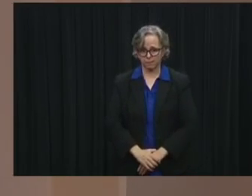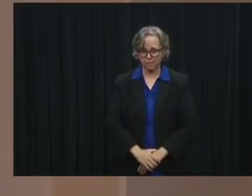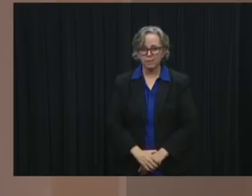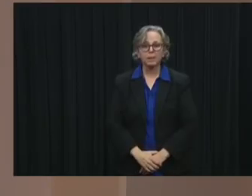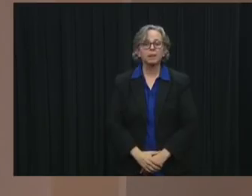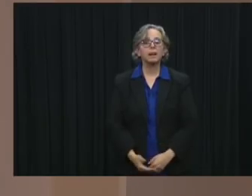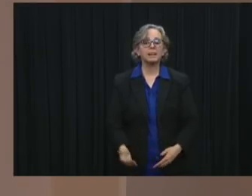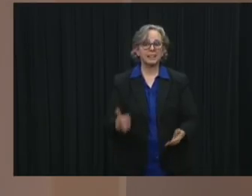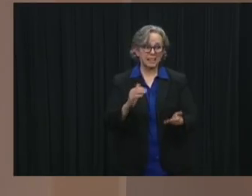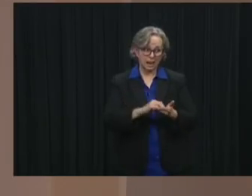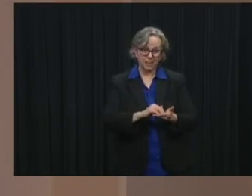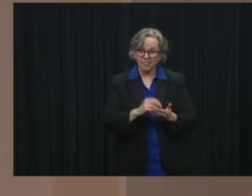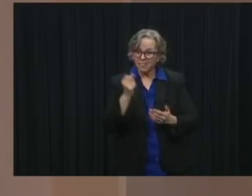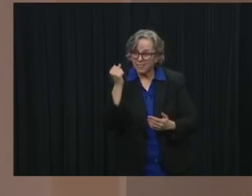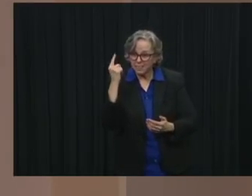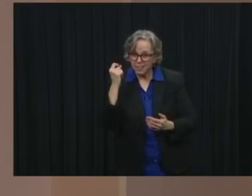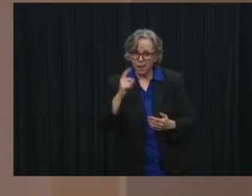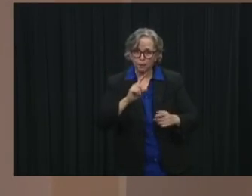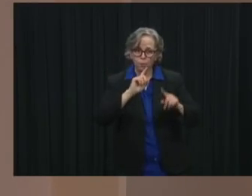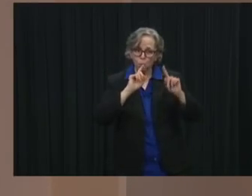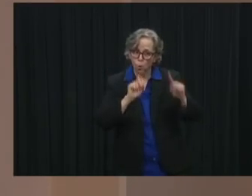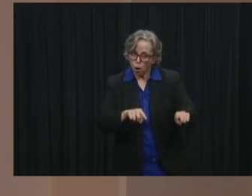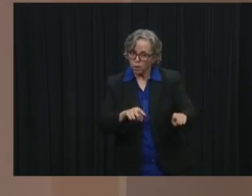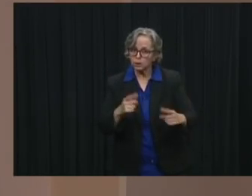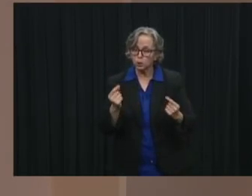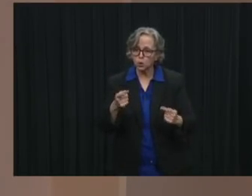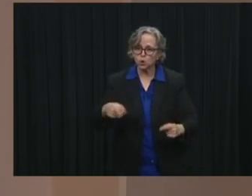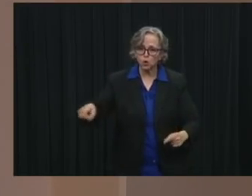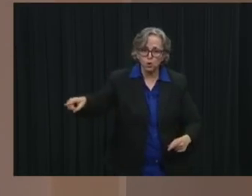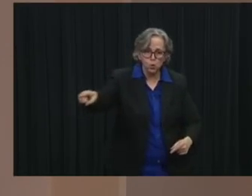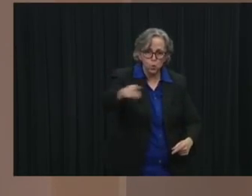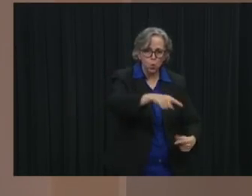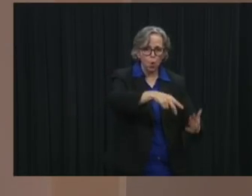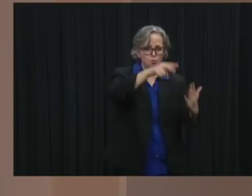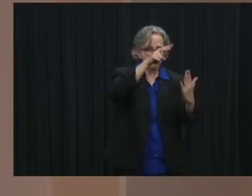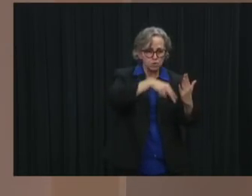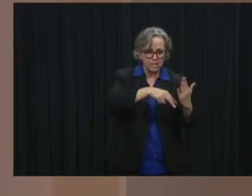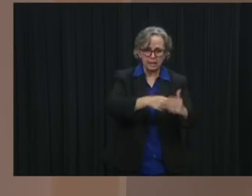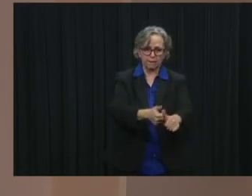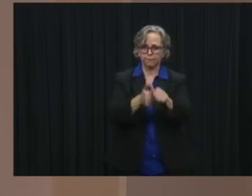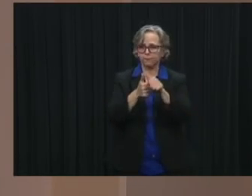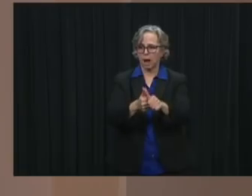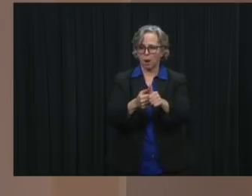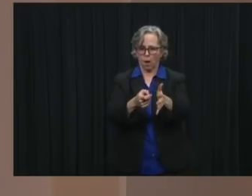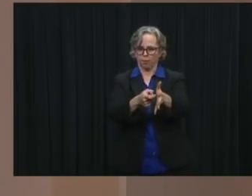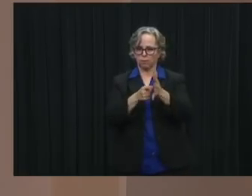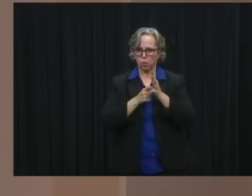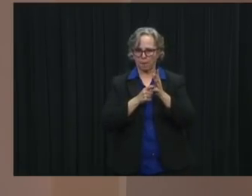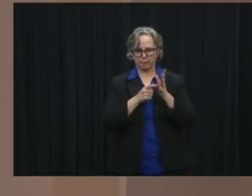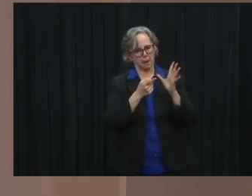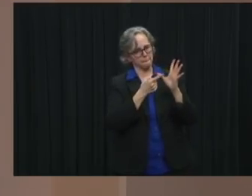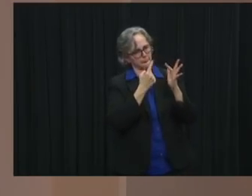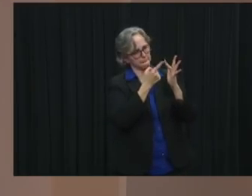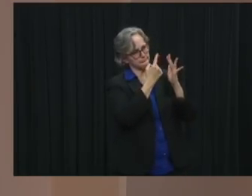you follow the criteria that's in that order. Remember that if you're an